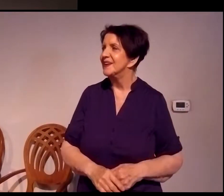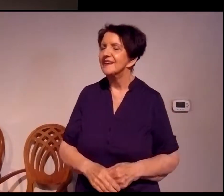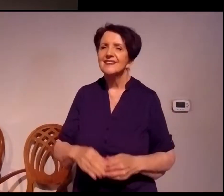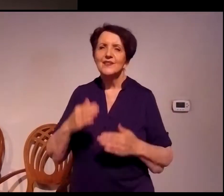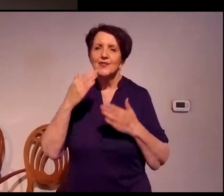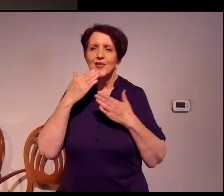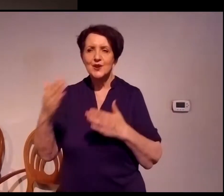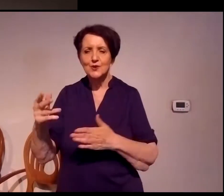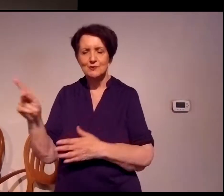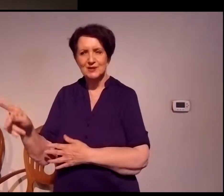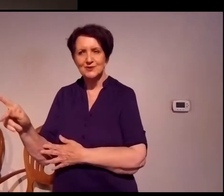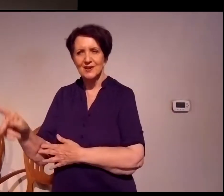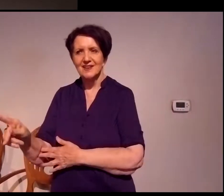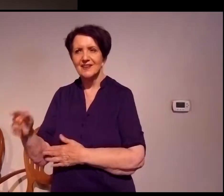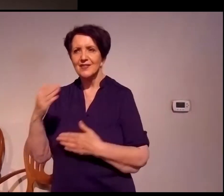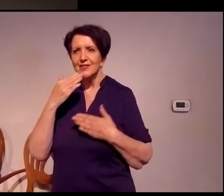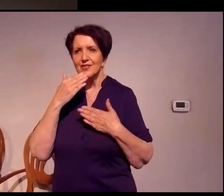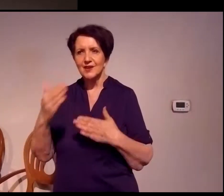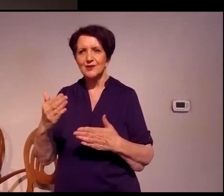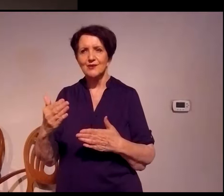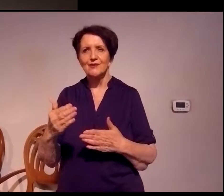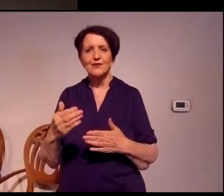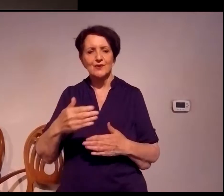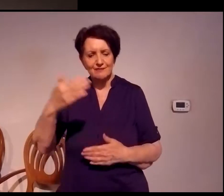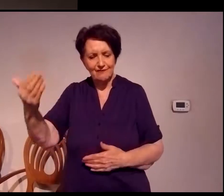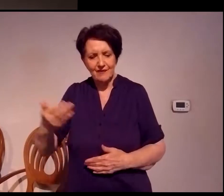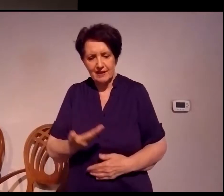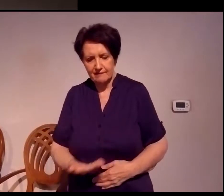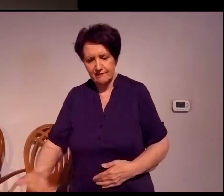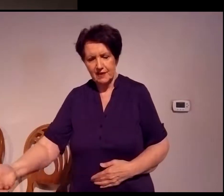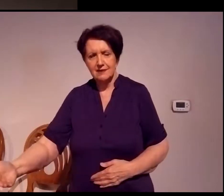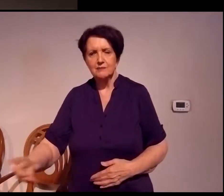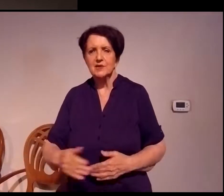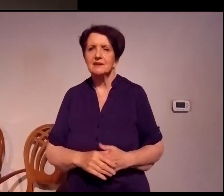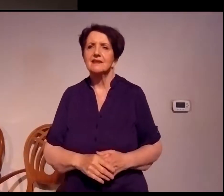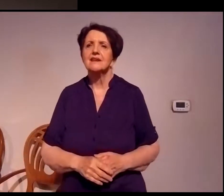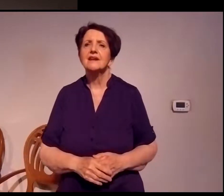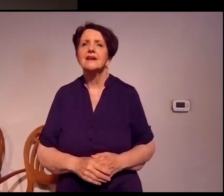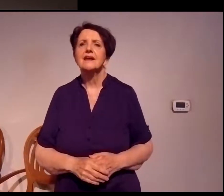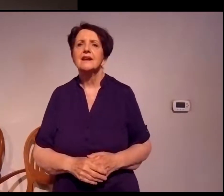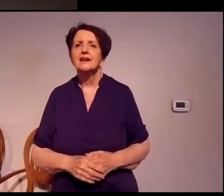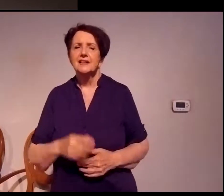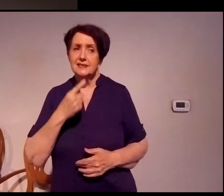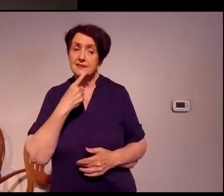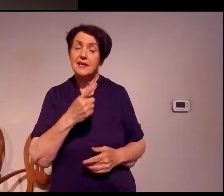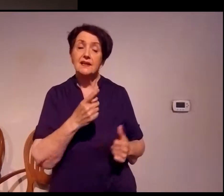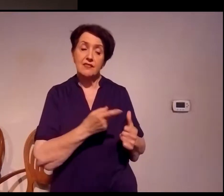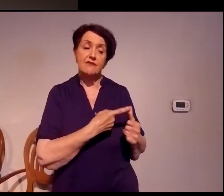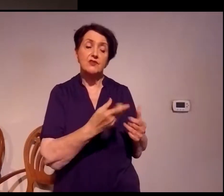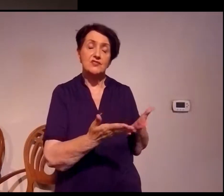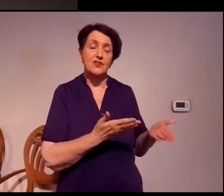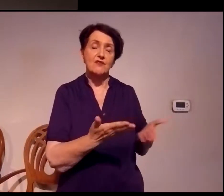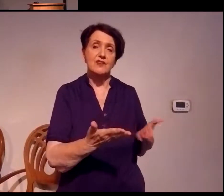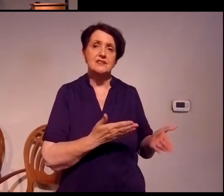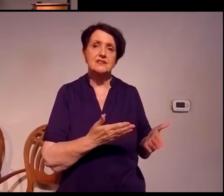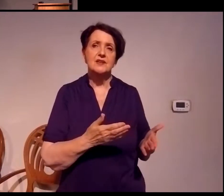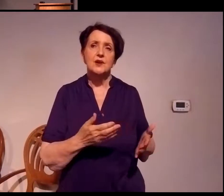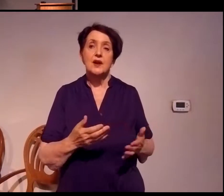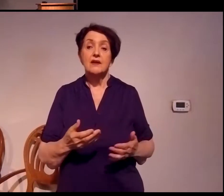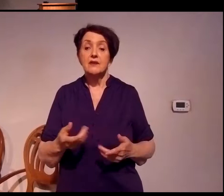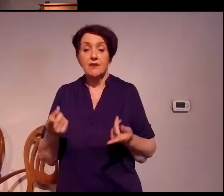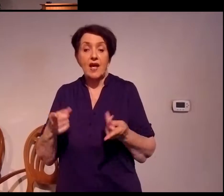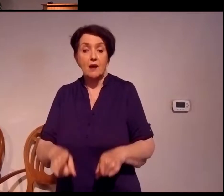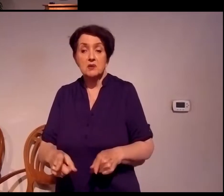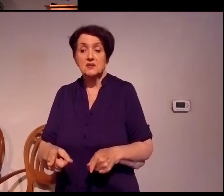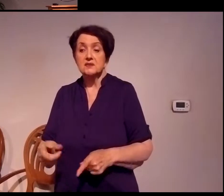Thank you, Petra. Thank you, Karen, for inviting me. I said this to the first service. When a minister